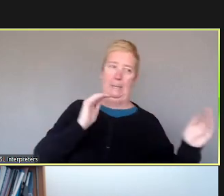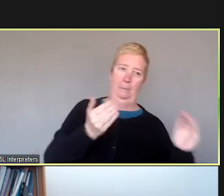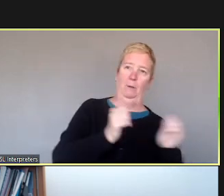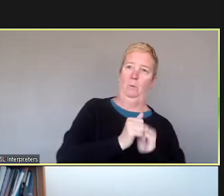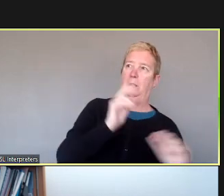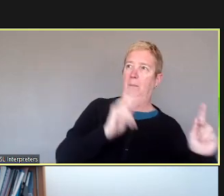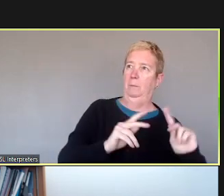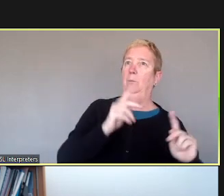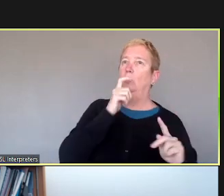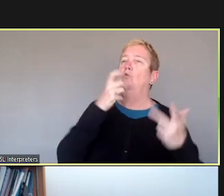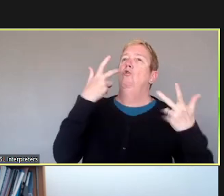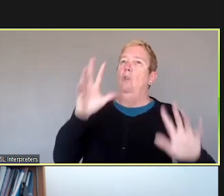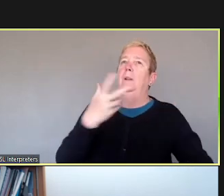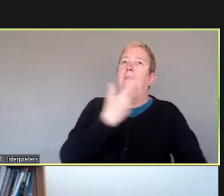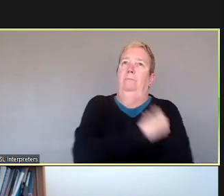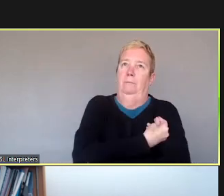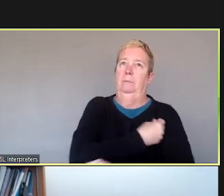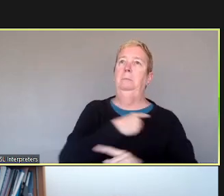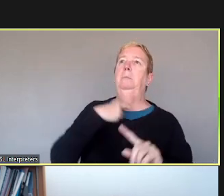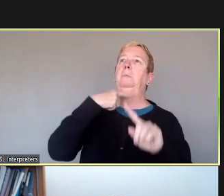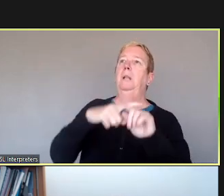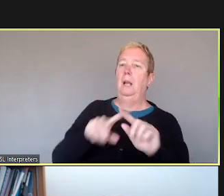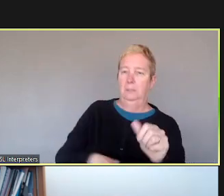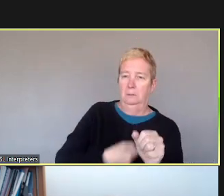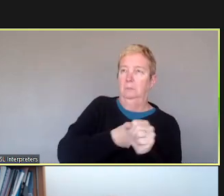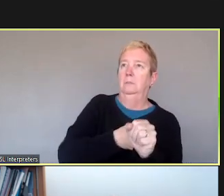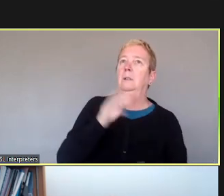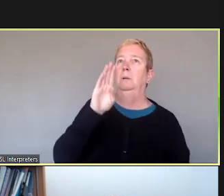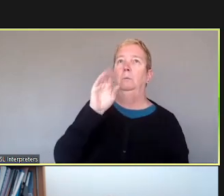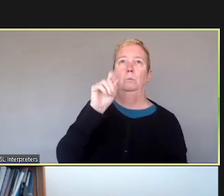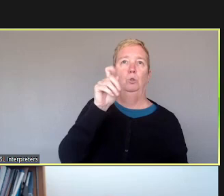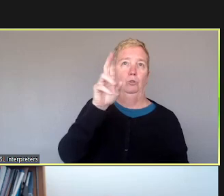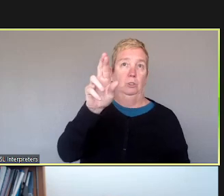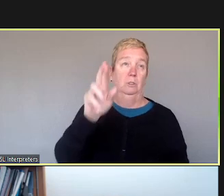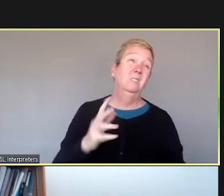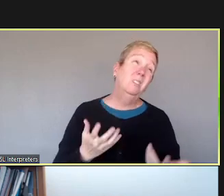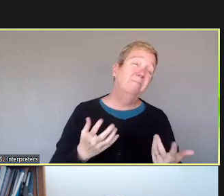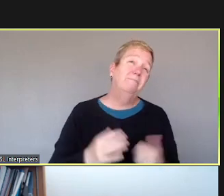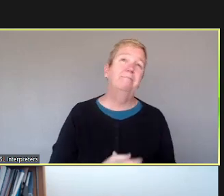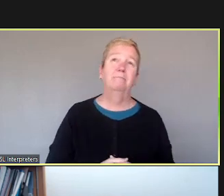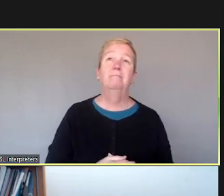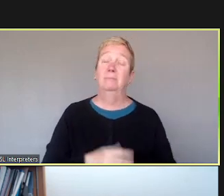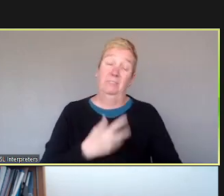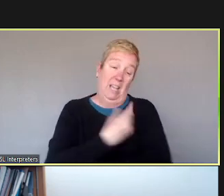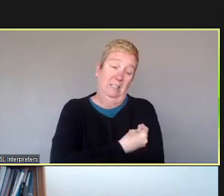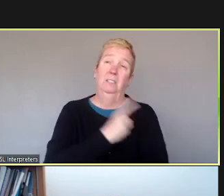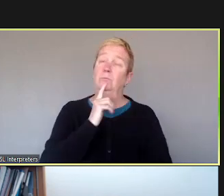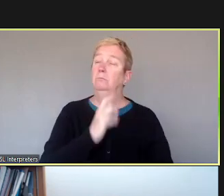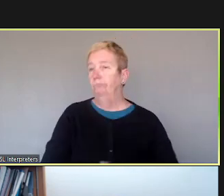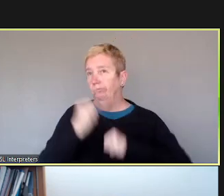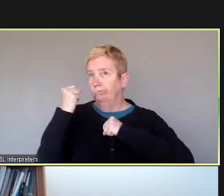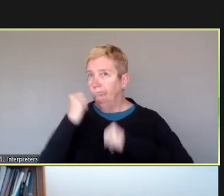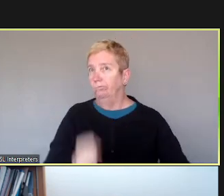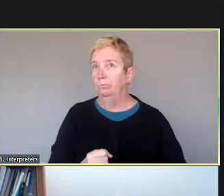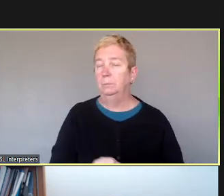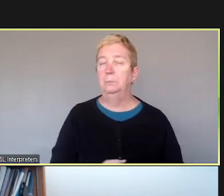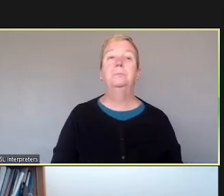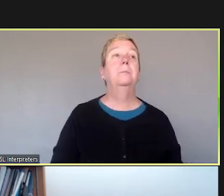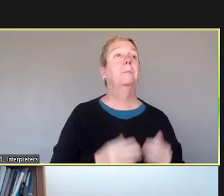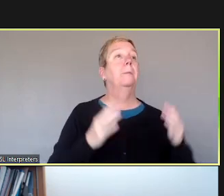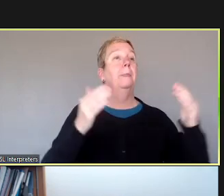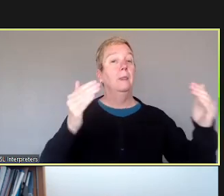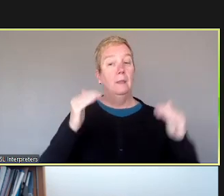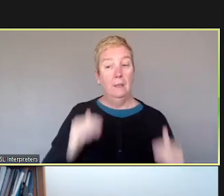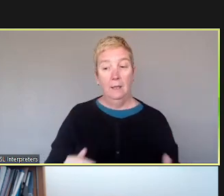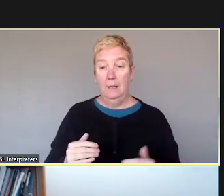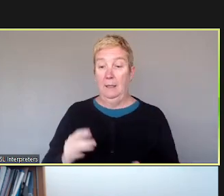up to date with a booster. So really, really, really powerful tool. Treatment can also reduce the